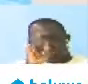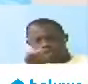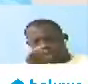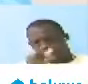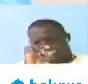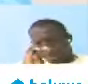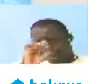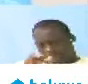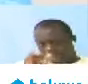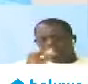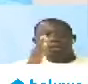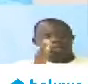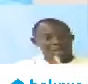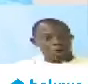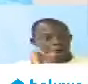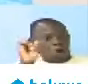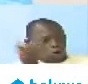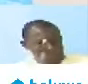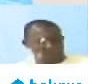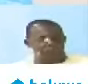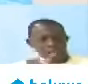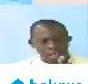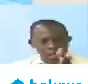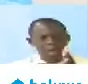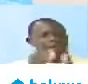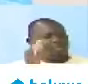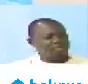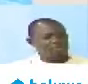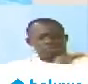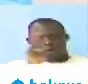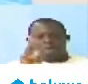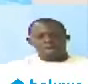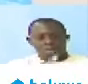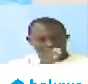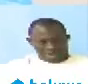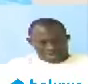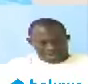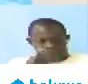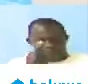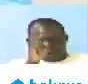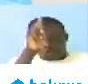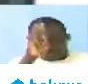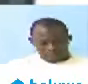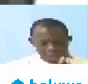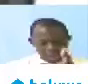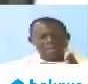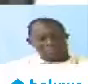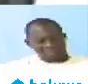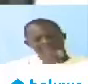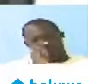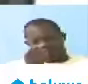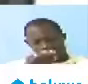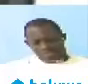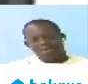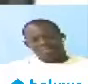But he was not their original leader. The first leader, your father. Their original, the first leader